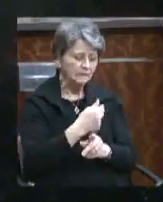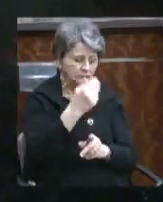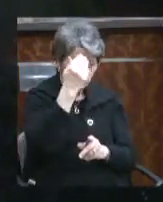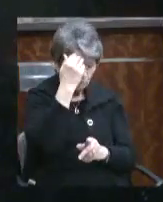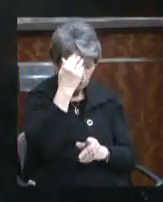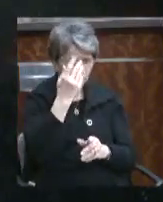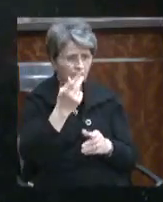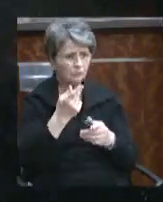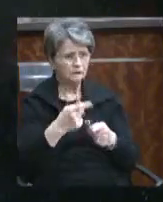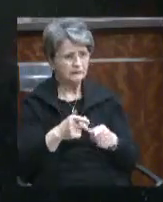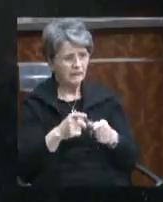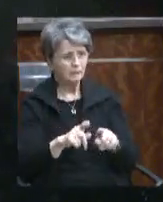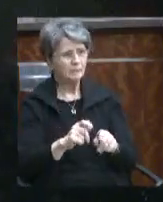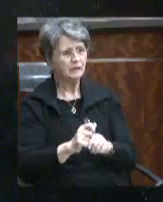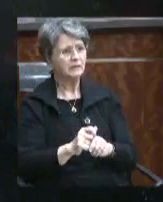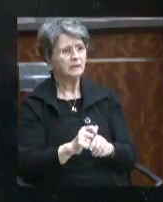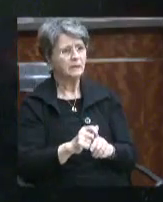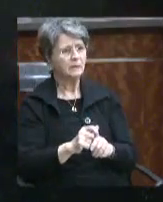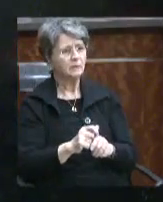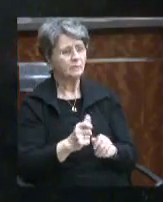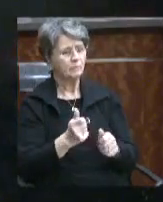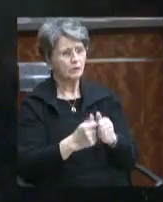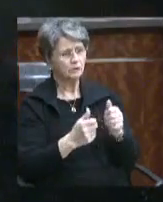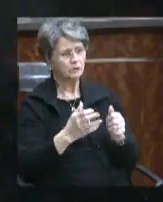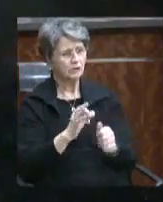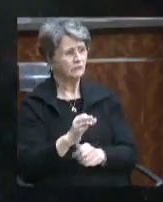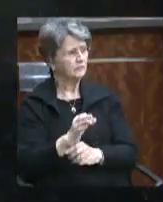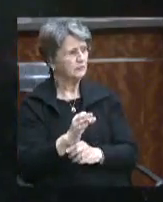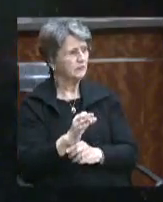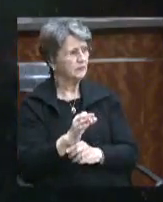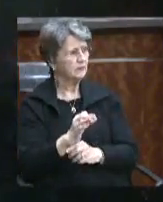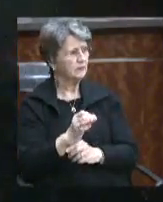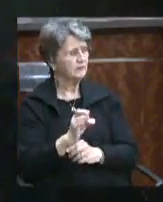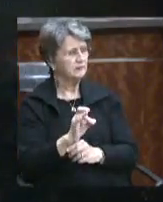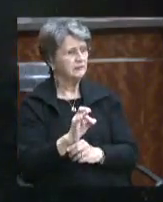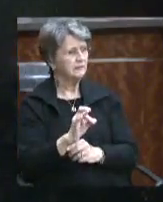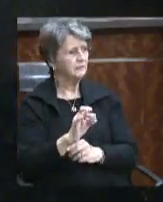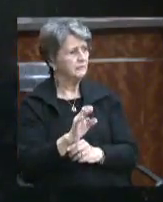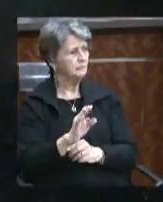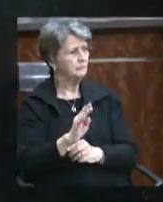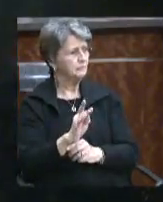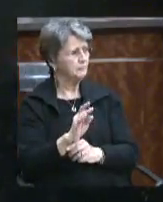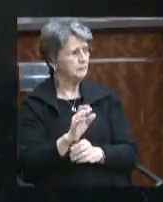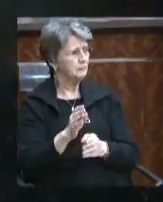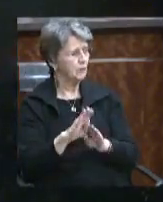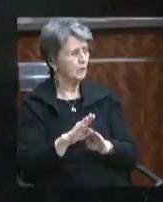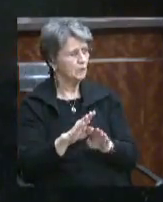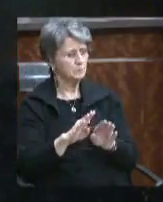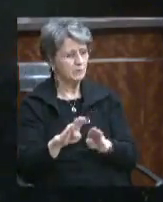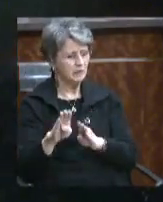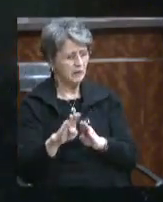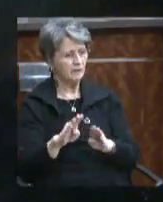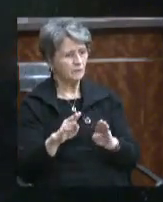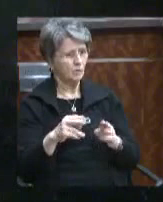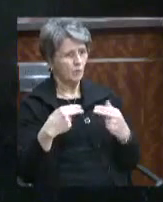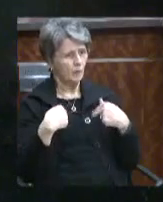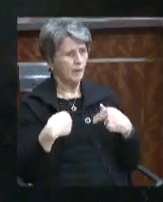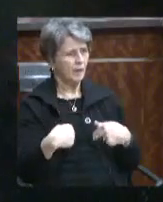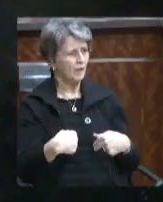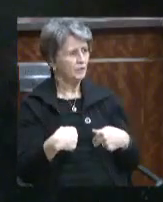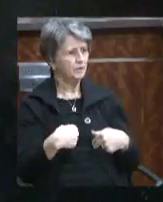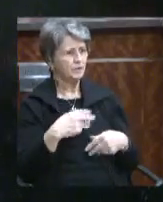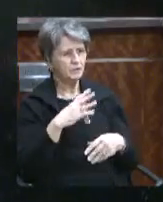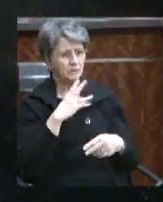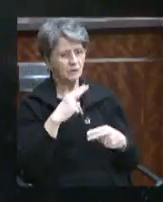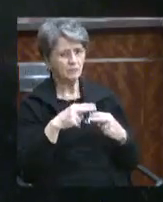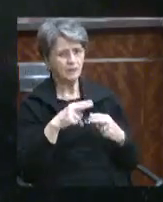As most know, the 18 beds had to close. Behavioral health for several, they're talking about